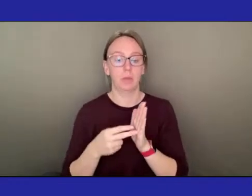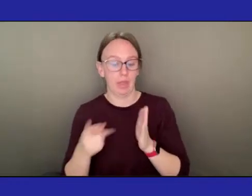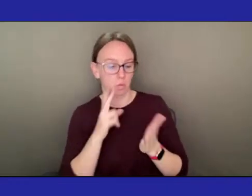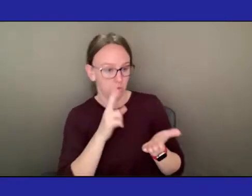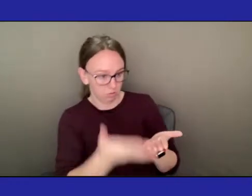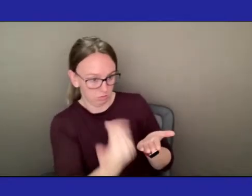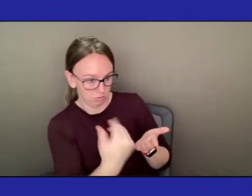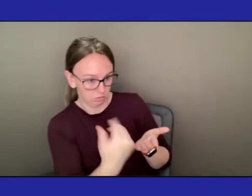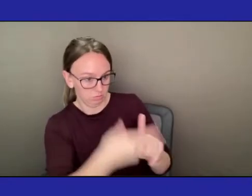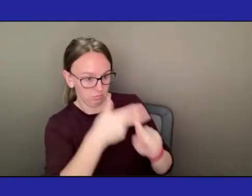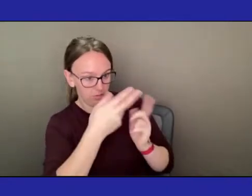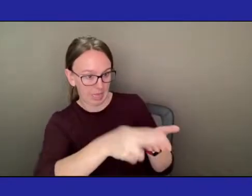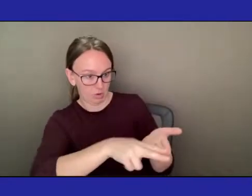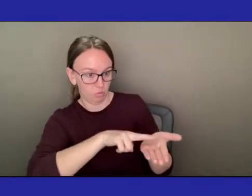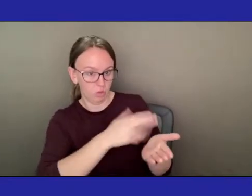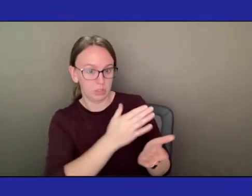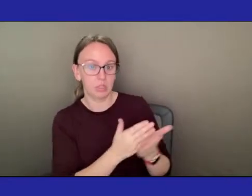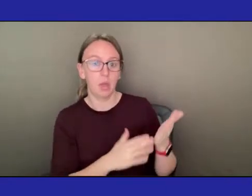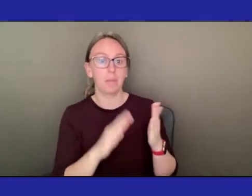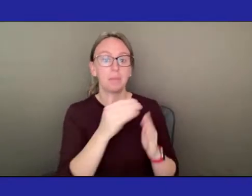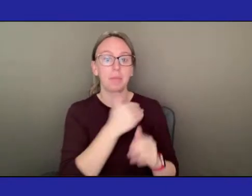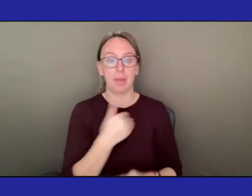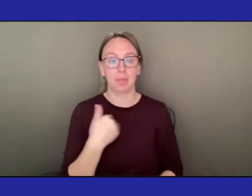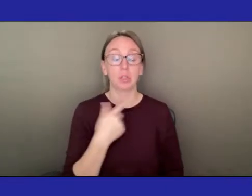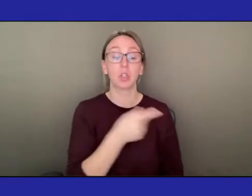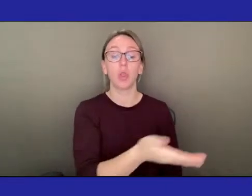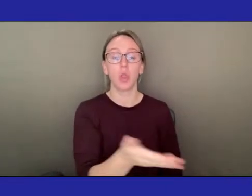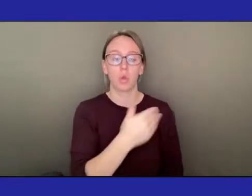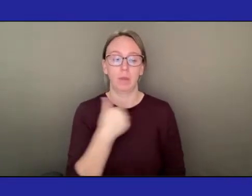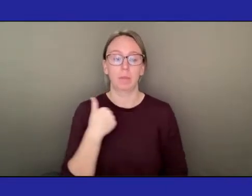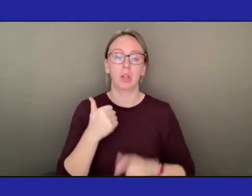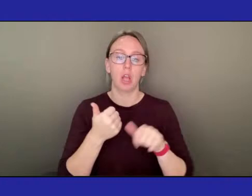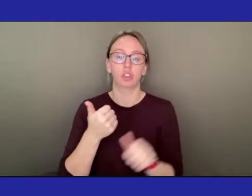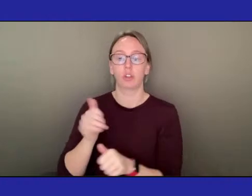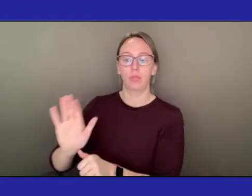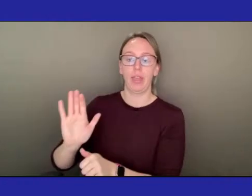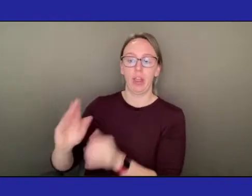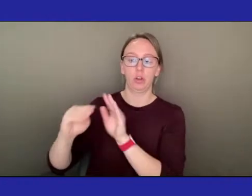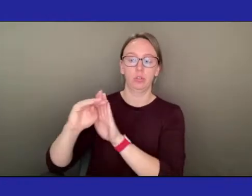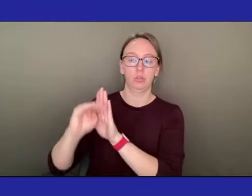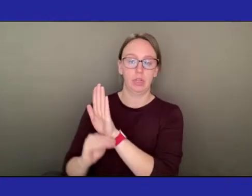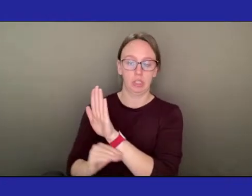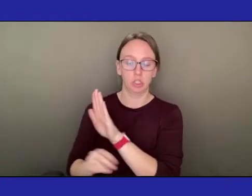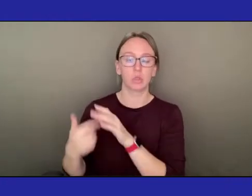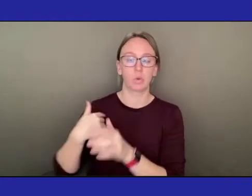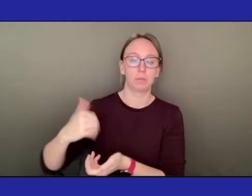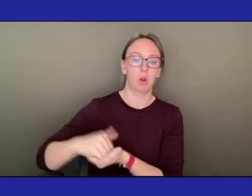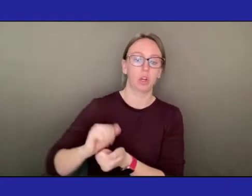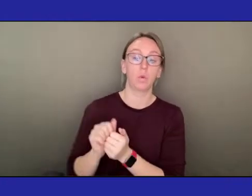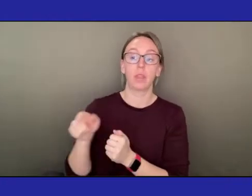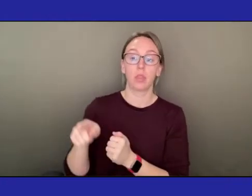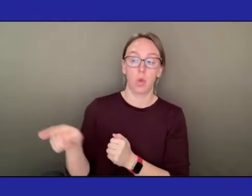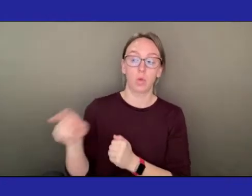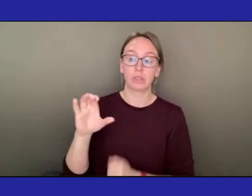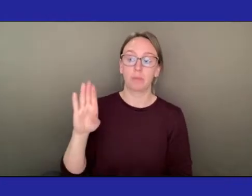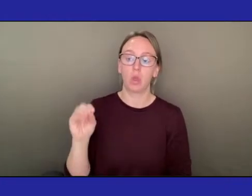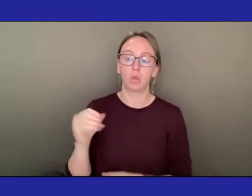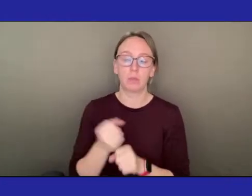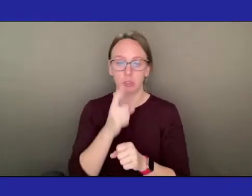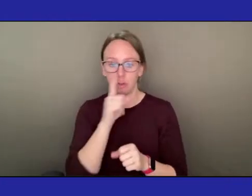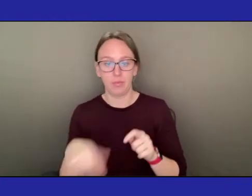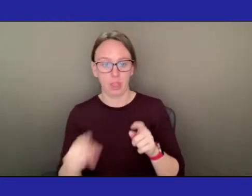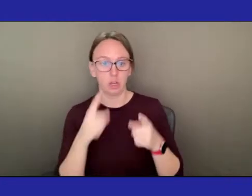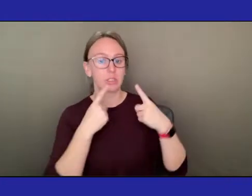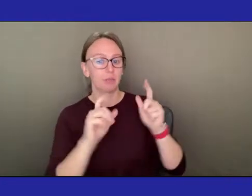our members, and so those members are on their dashboard. So we're working with those CBOs to make sure that they're successful with redetermination.